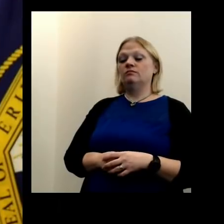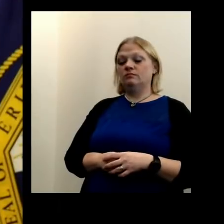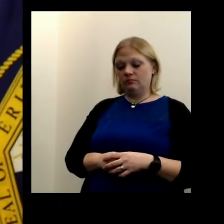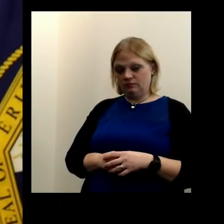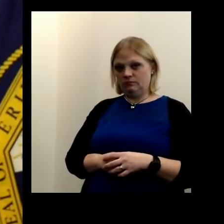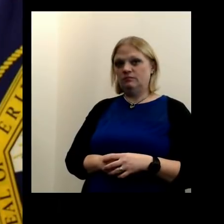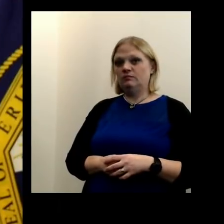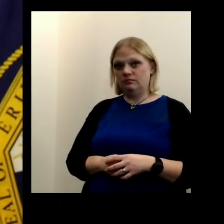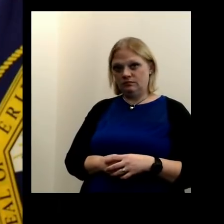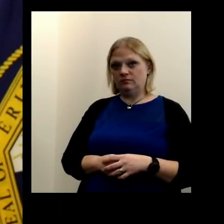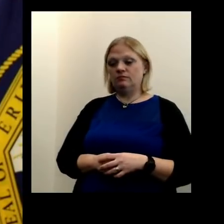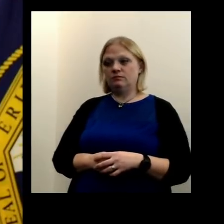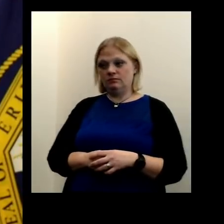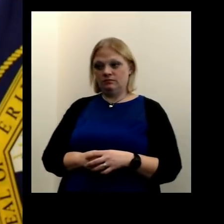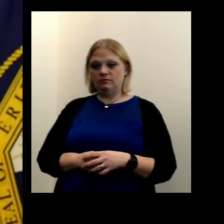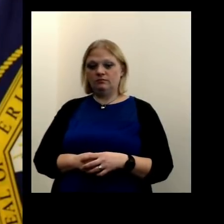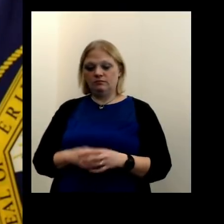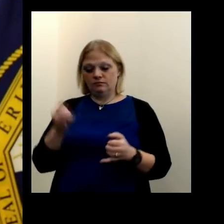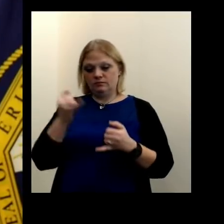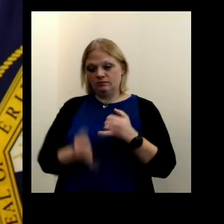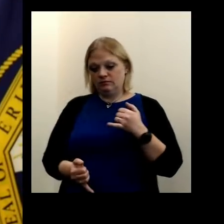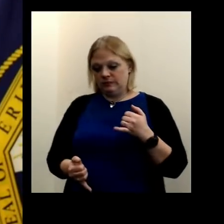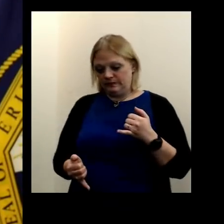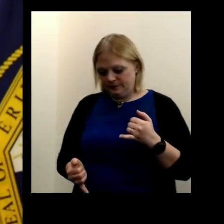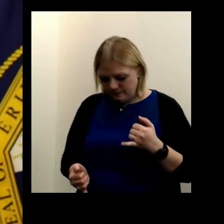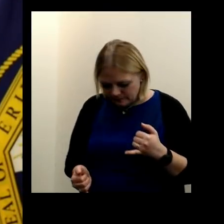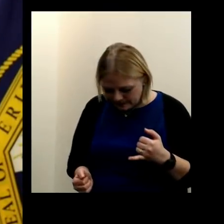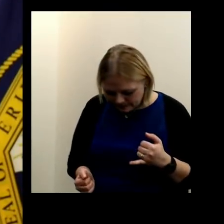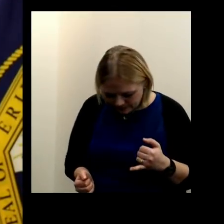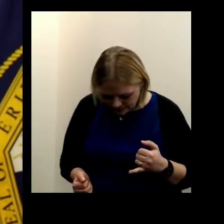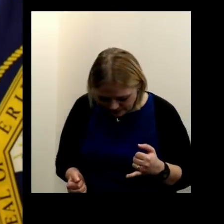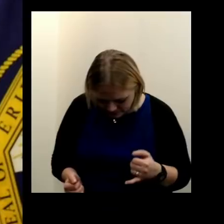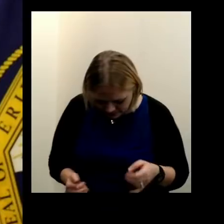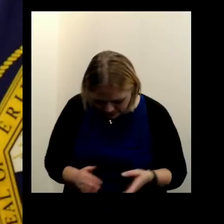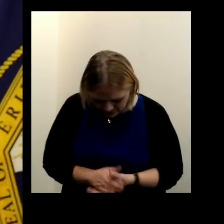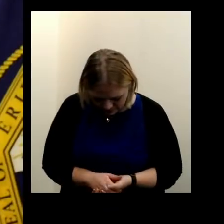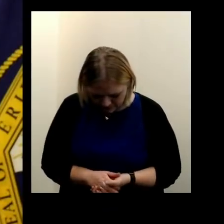Yeah. Hello, Mark. Last question. The